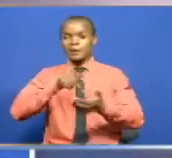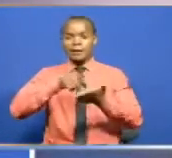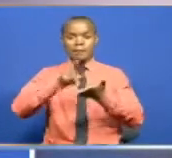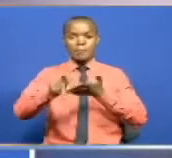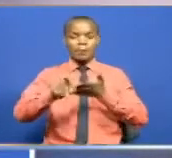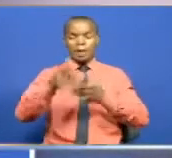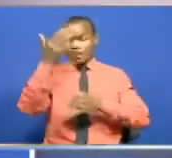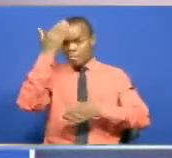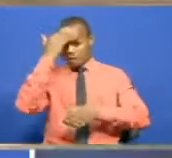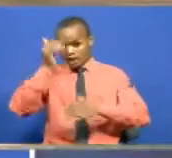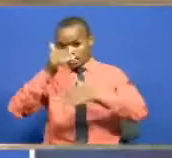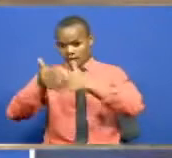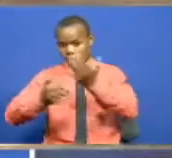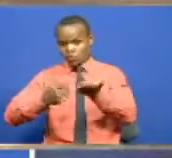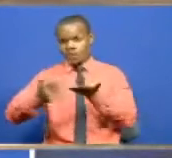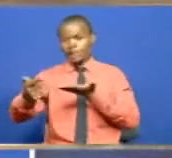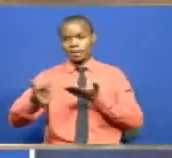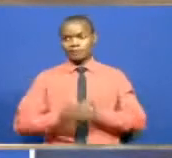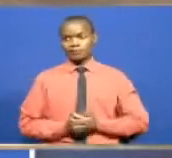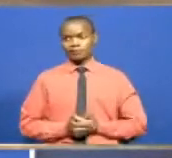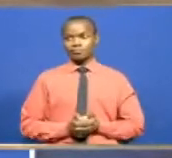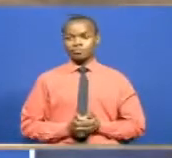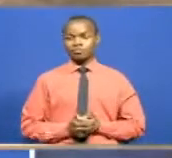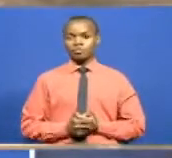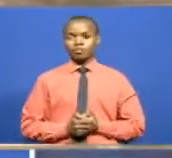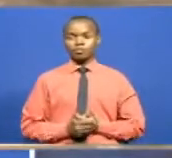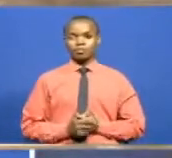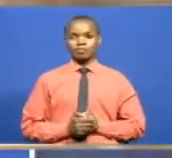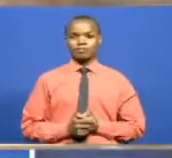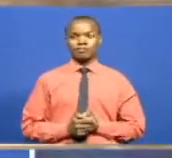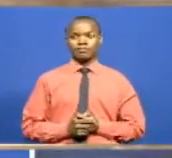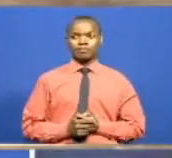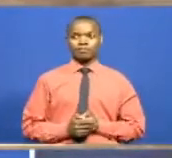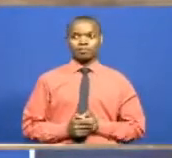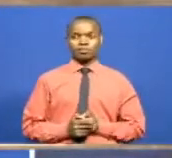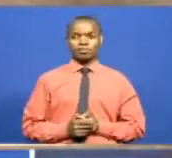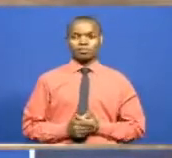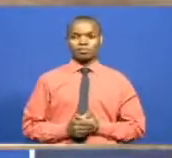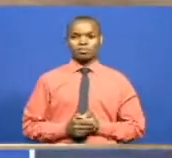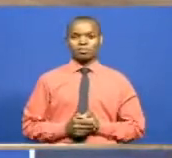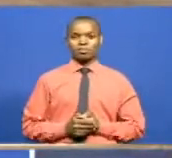of November 2020. Nancy Okware, Channel One News.